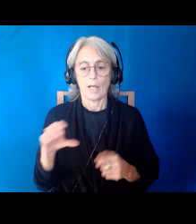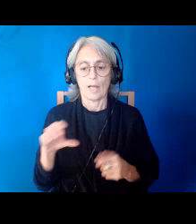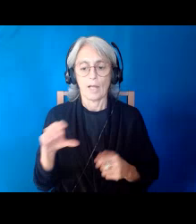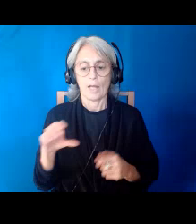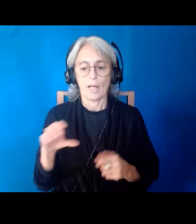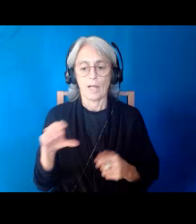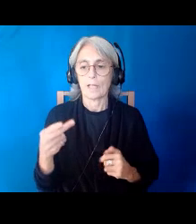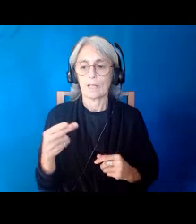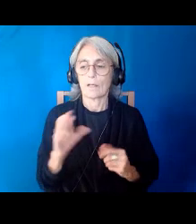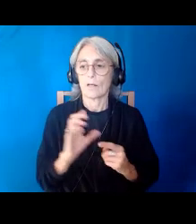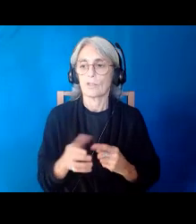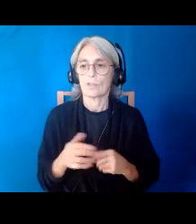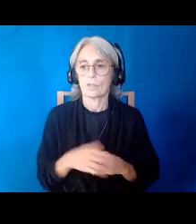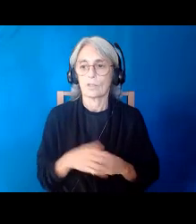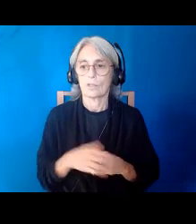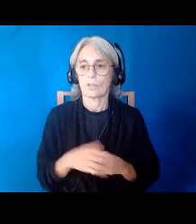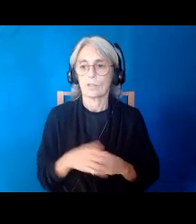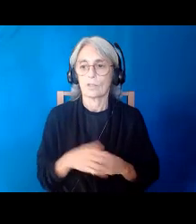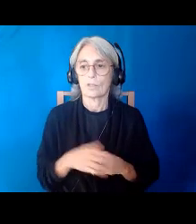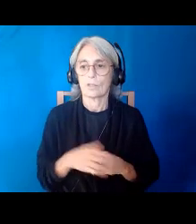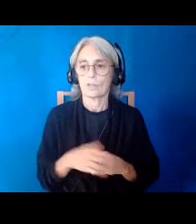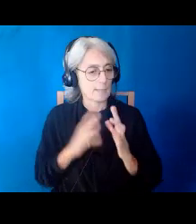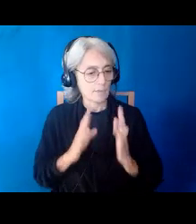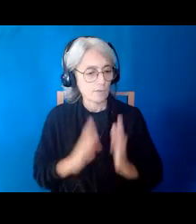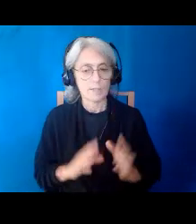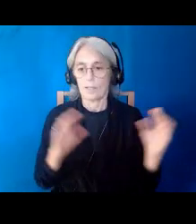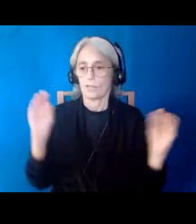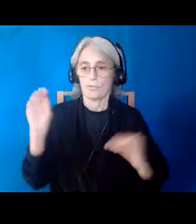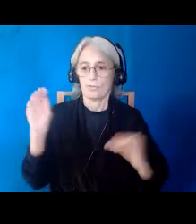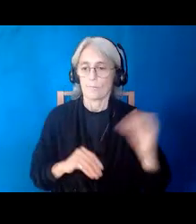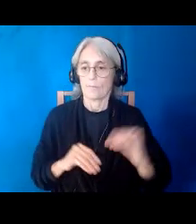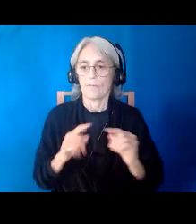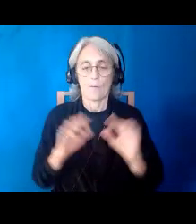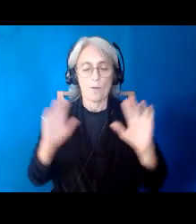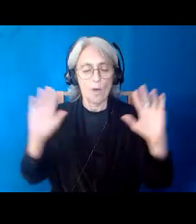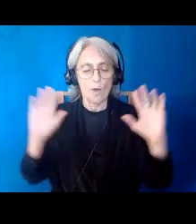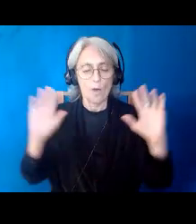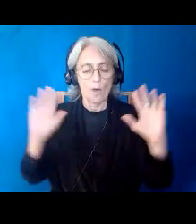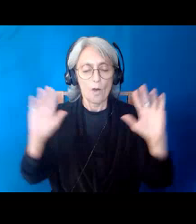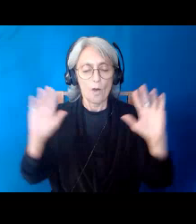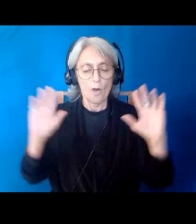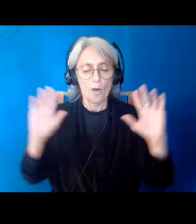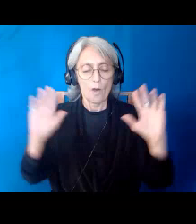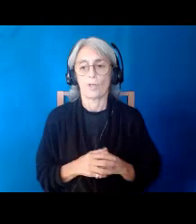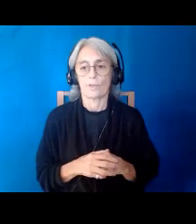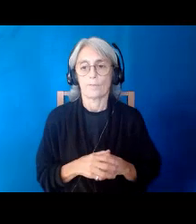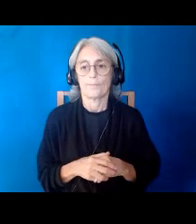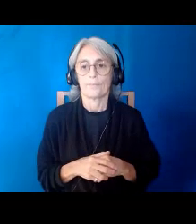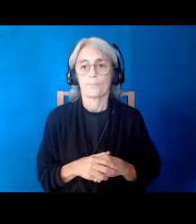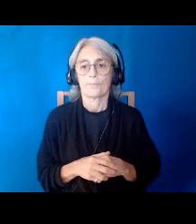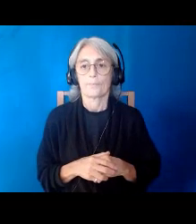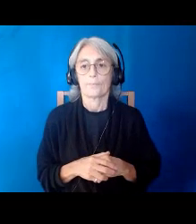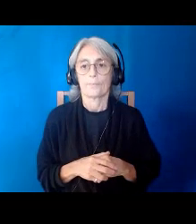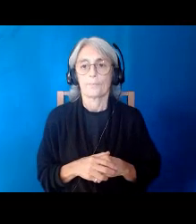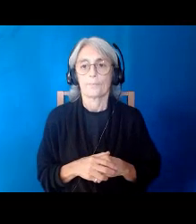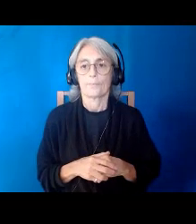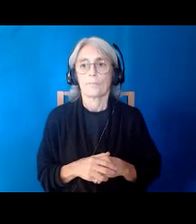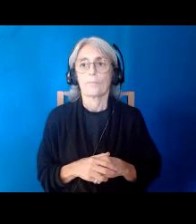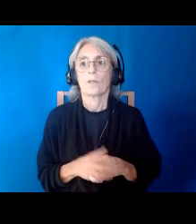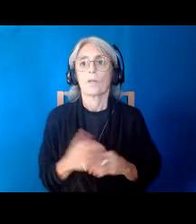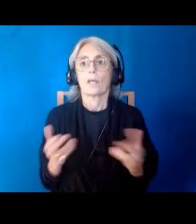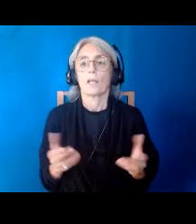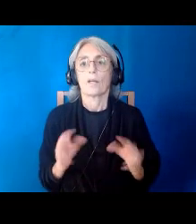people, we are immigrants, we are transplants, we are from all over the world. We here are families,